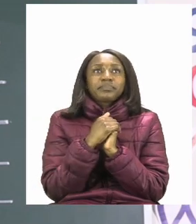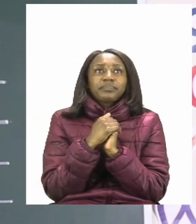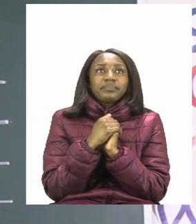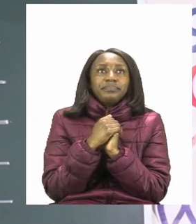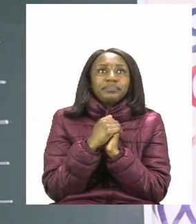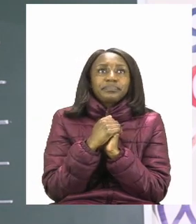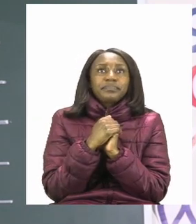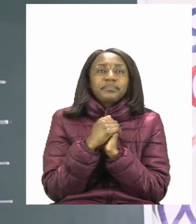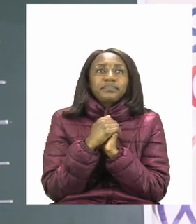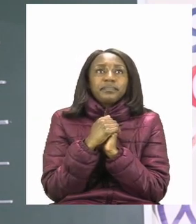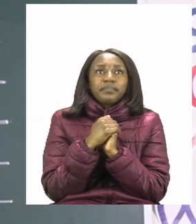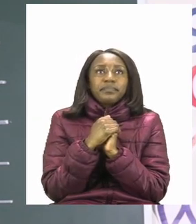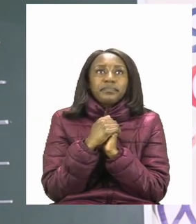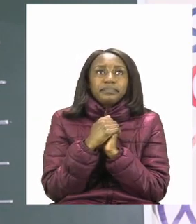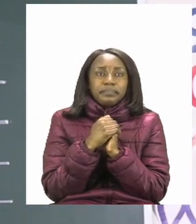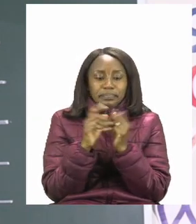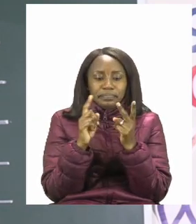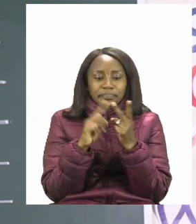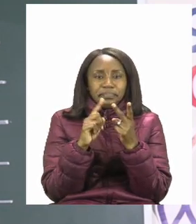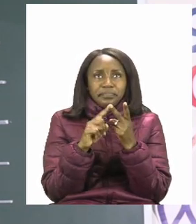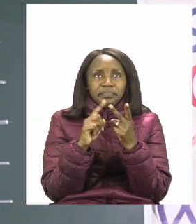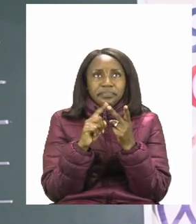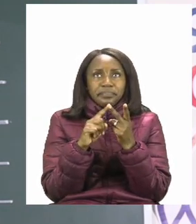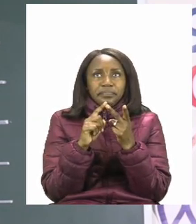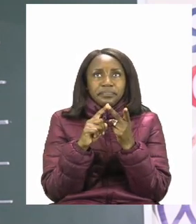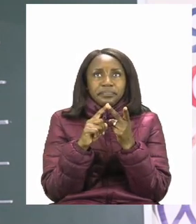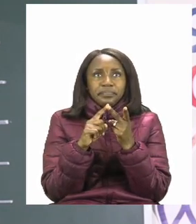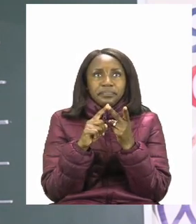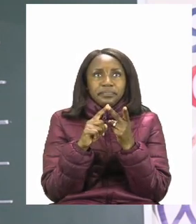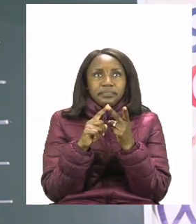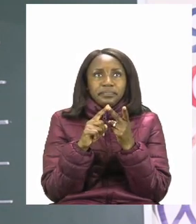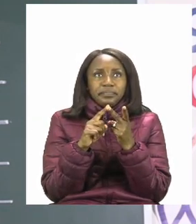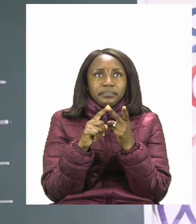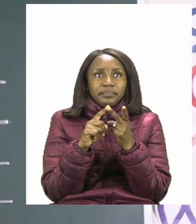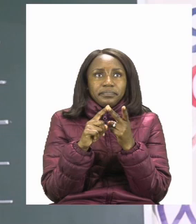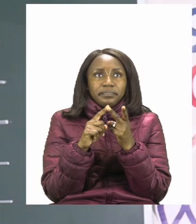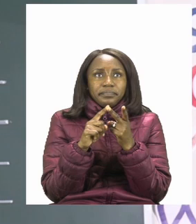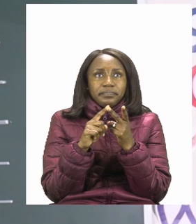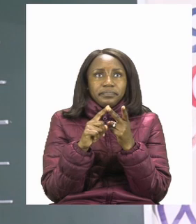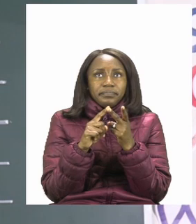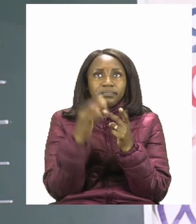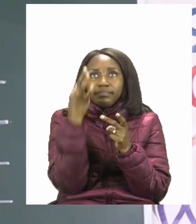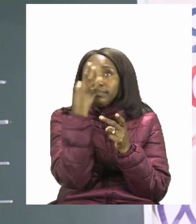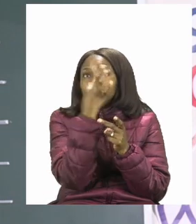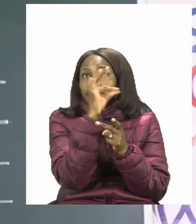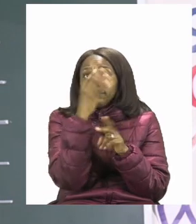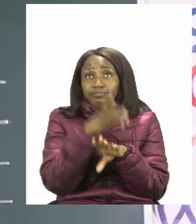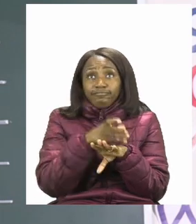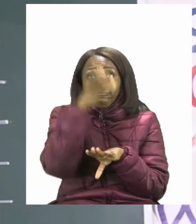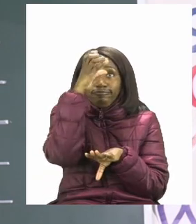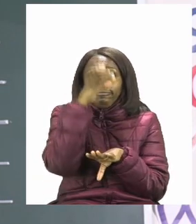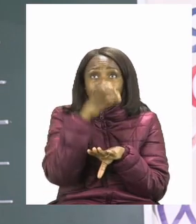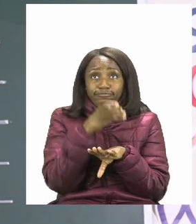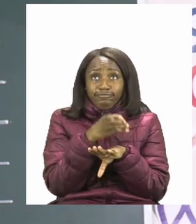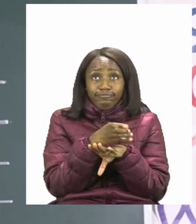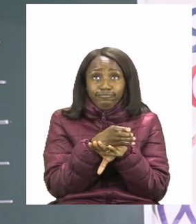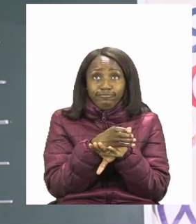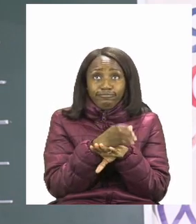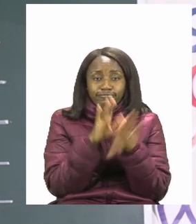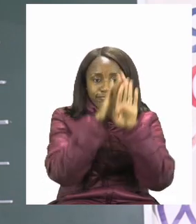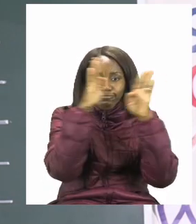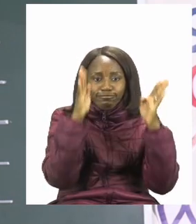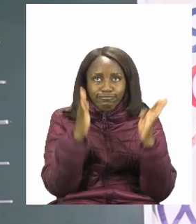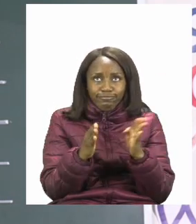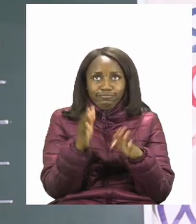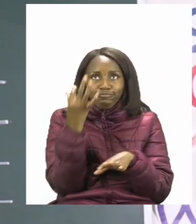And then the next one that's there is the word flower vase. So they want us